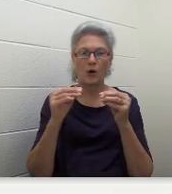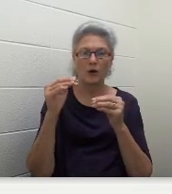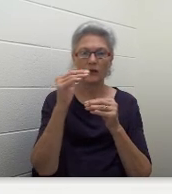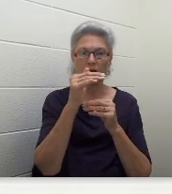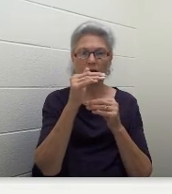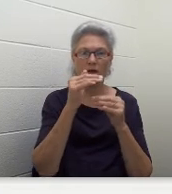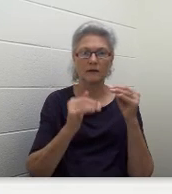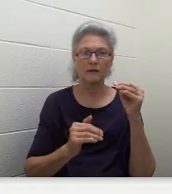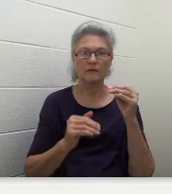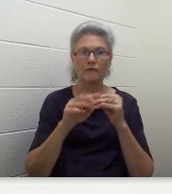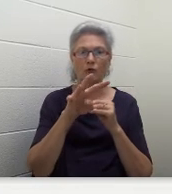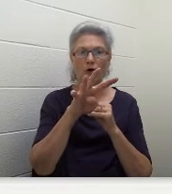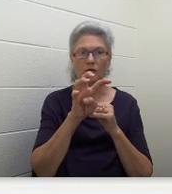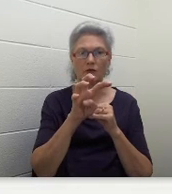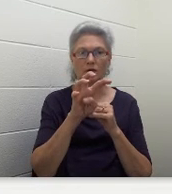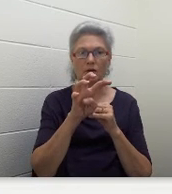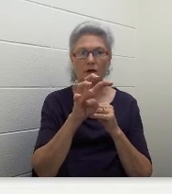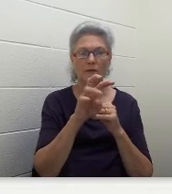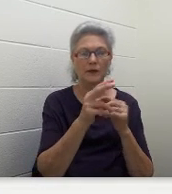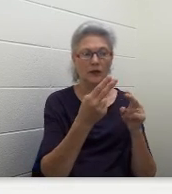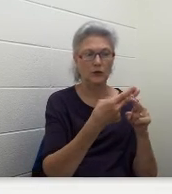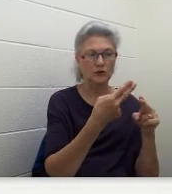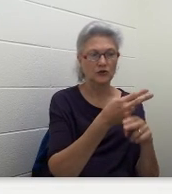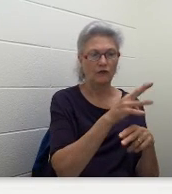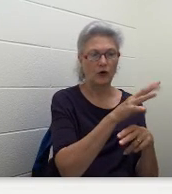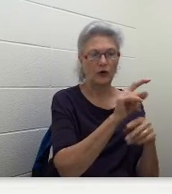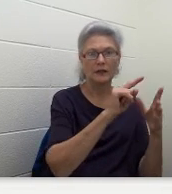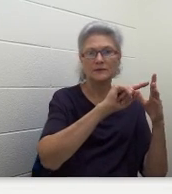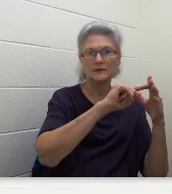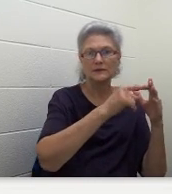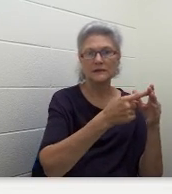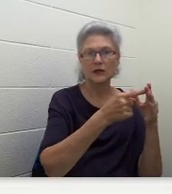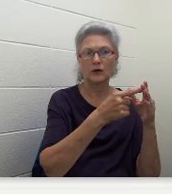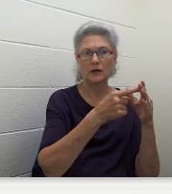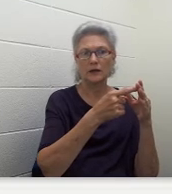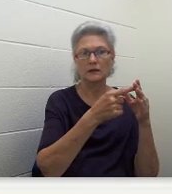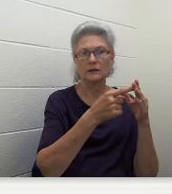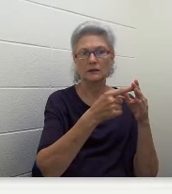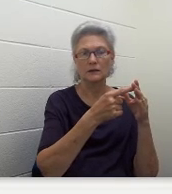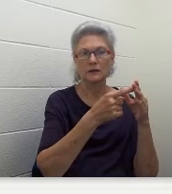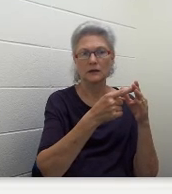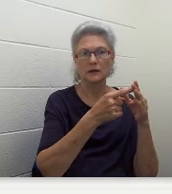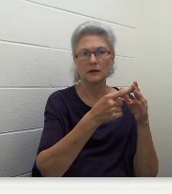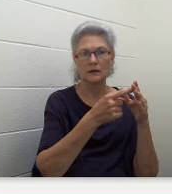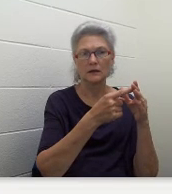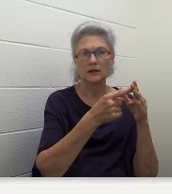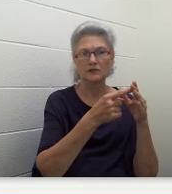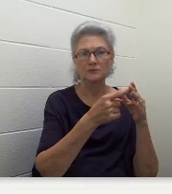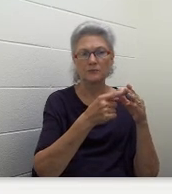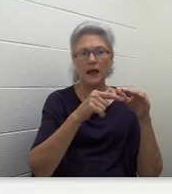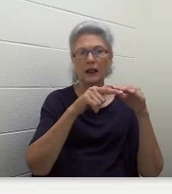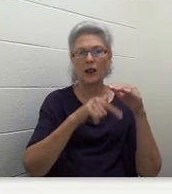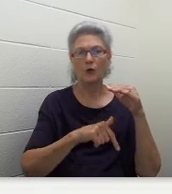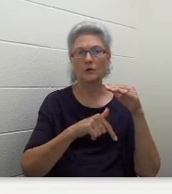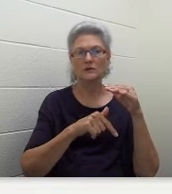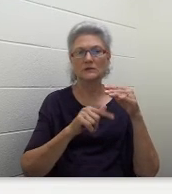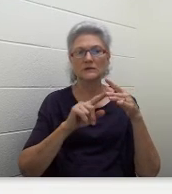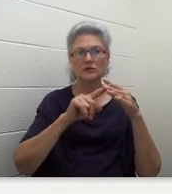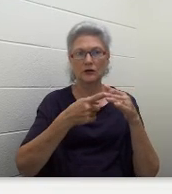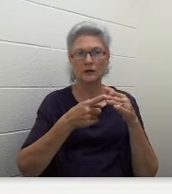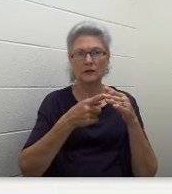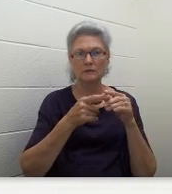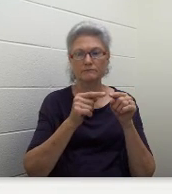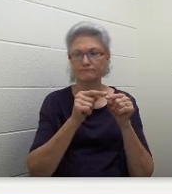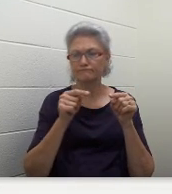400. I'm going to use 400 as my lower hundreds benchmark.